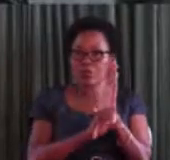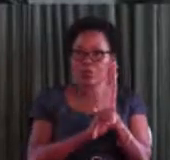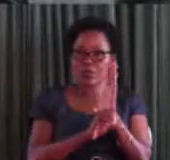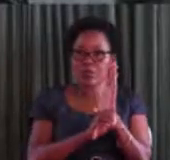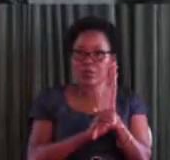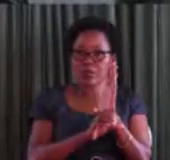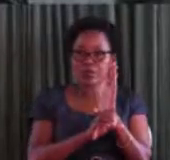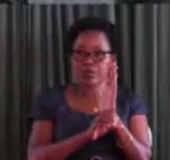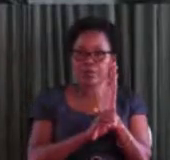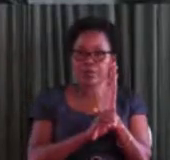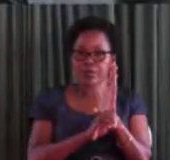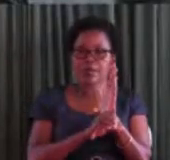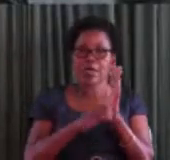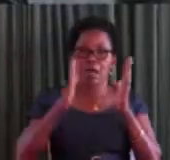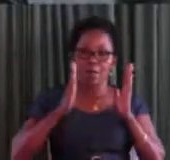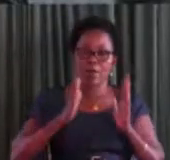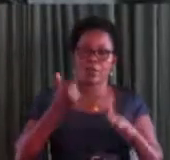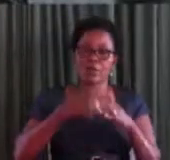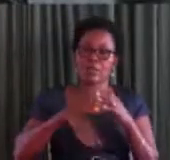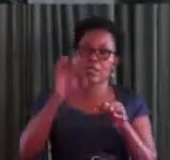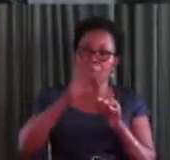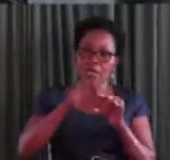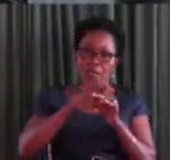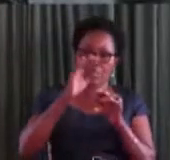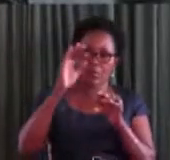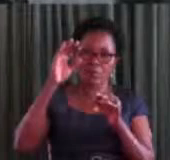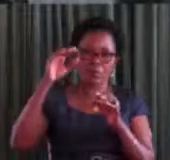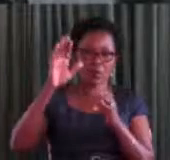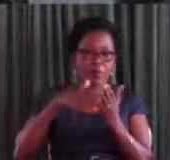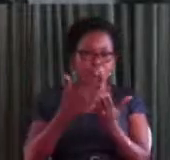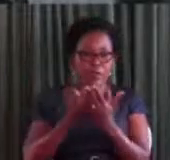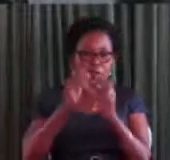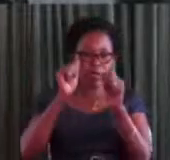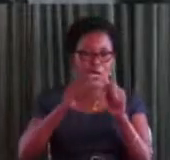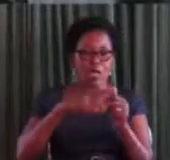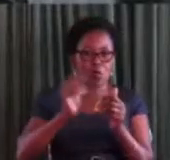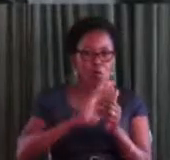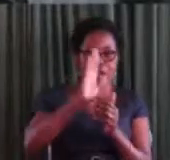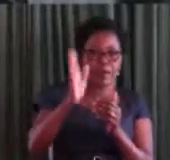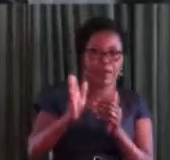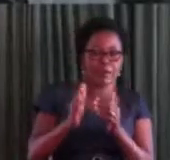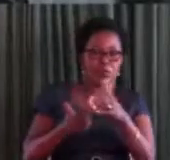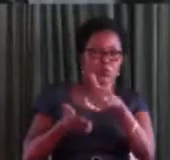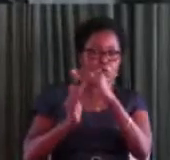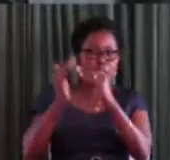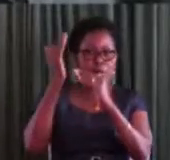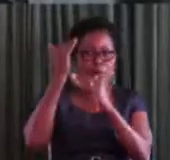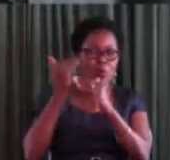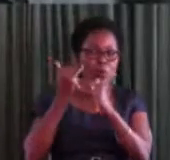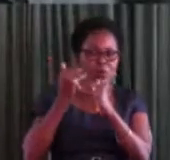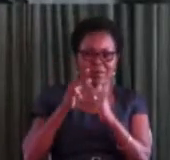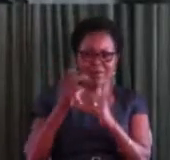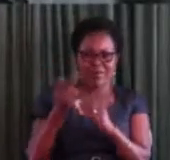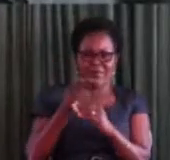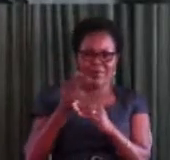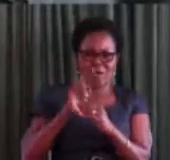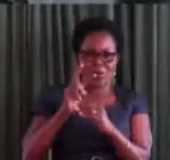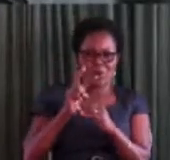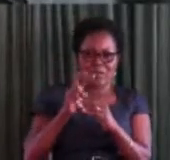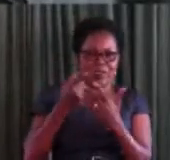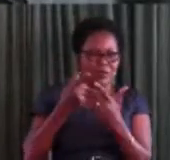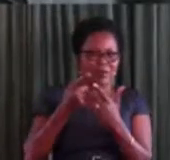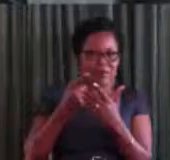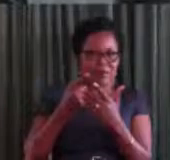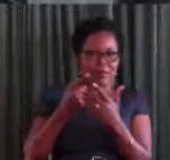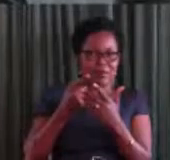in an election petition can go all the way up to the Supreme Court? Don't you think there is a contradiction,